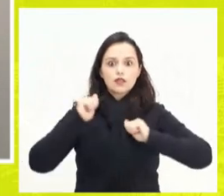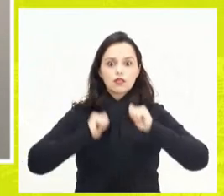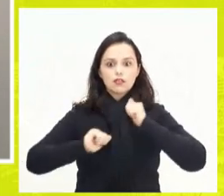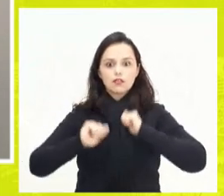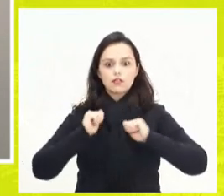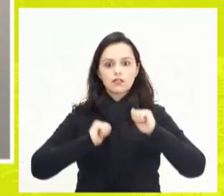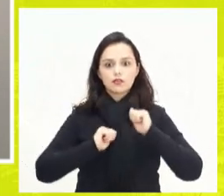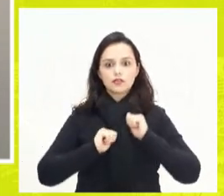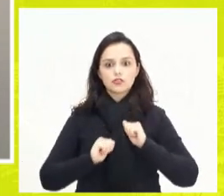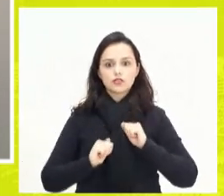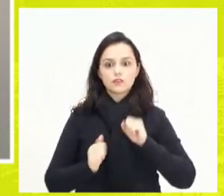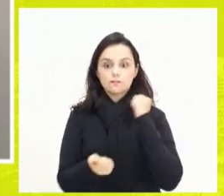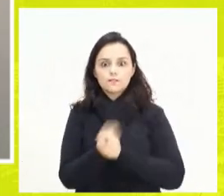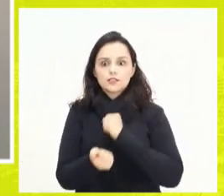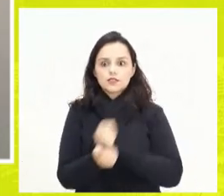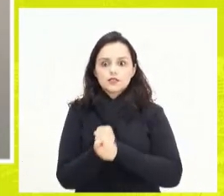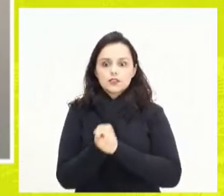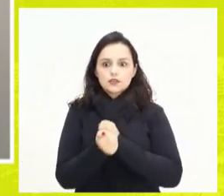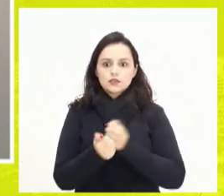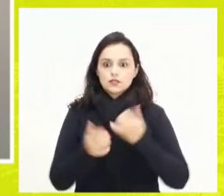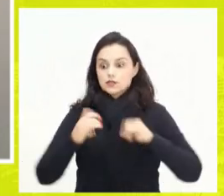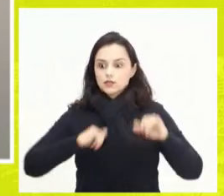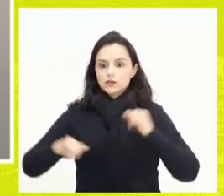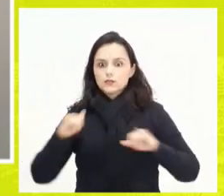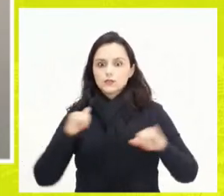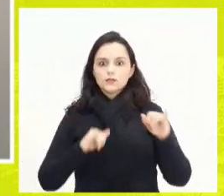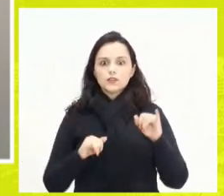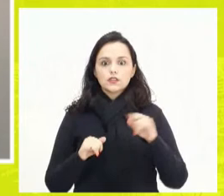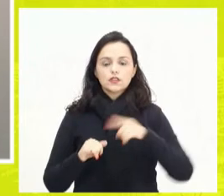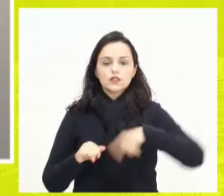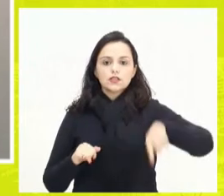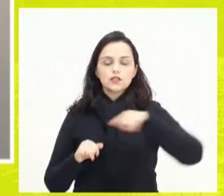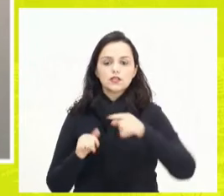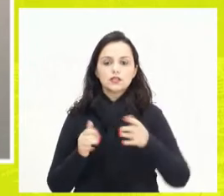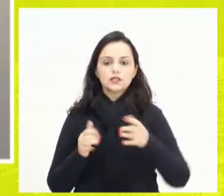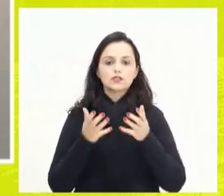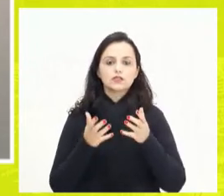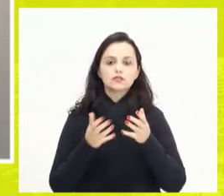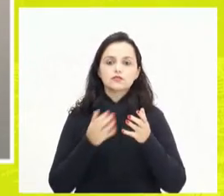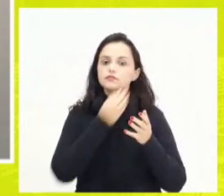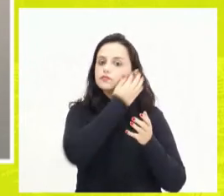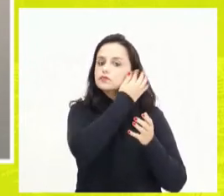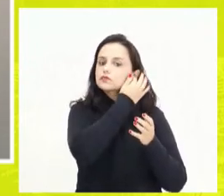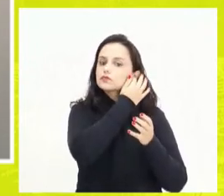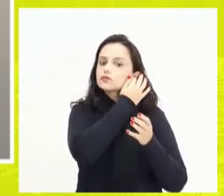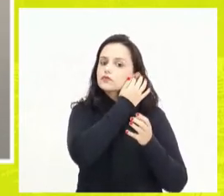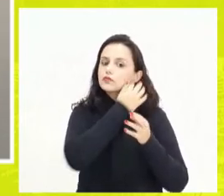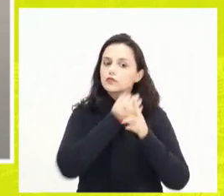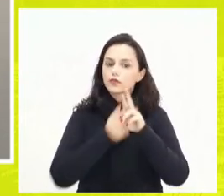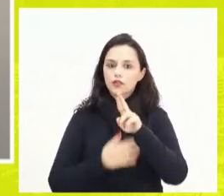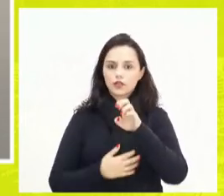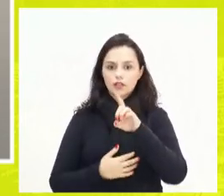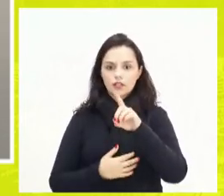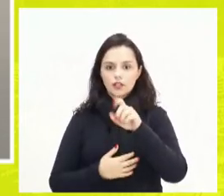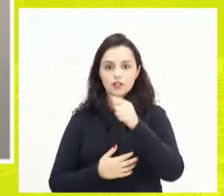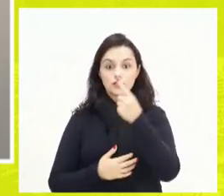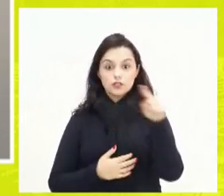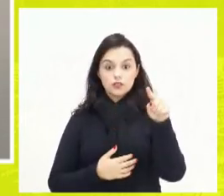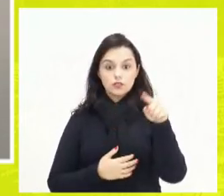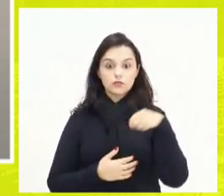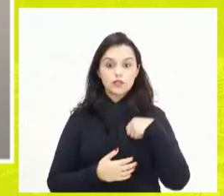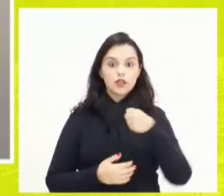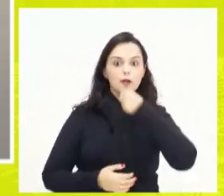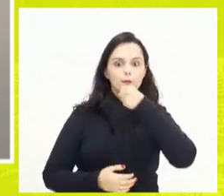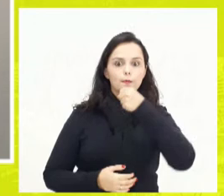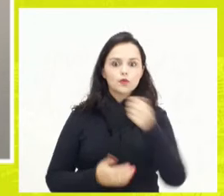i mean uh redness spoke about uh anxiety and adrenaline of course